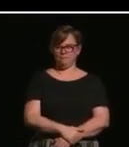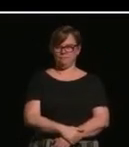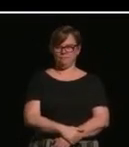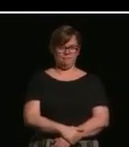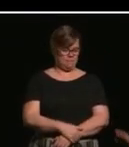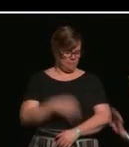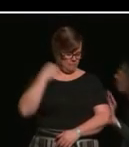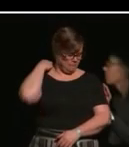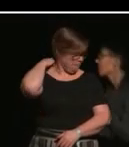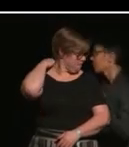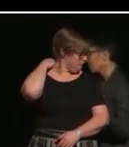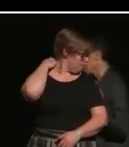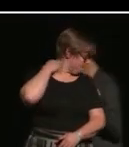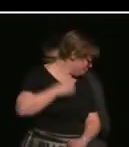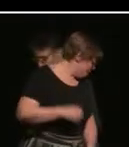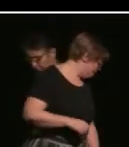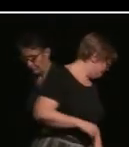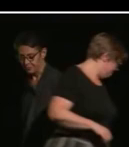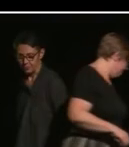at 17.